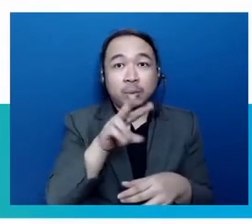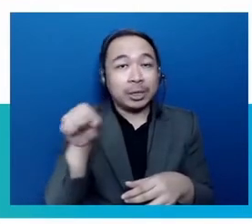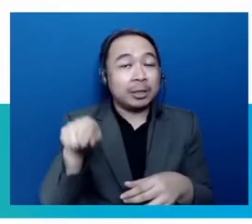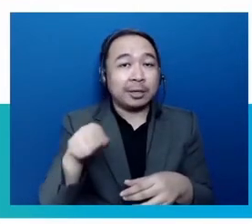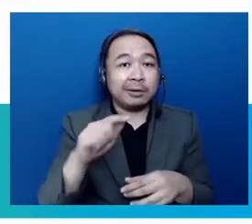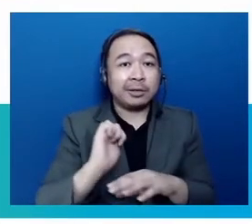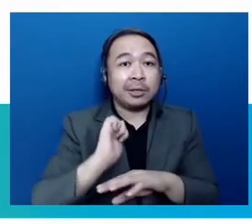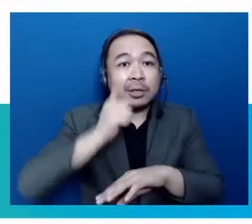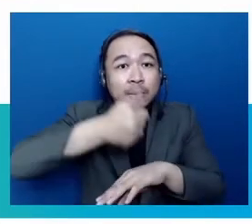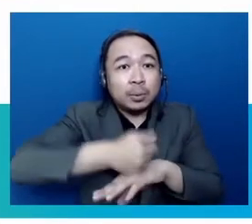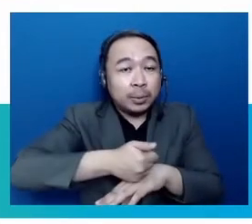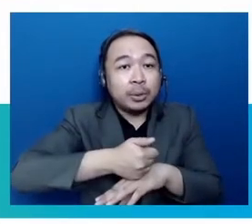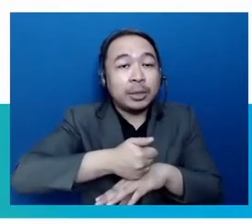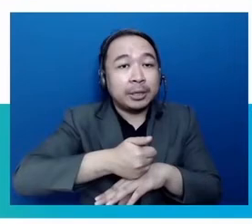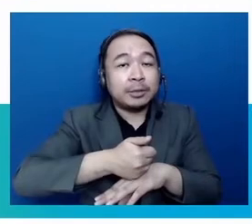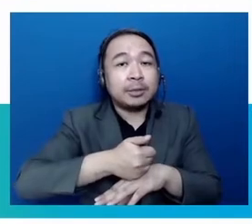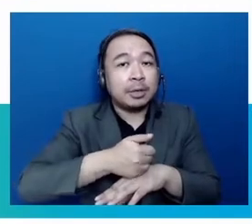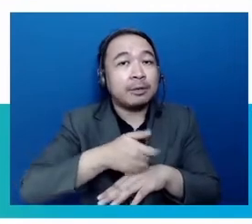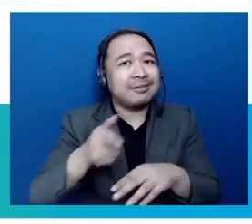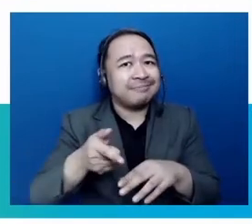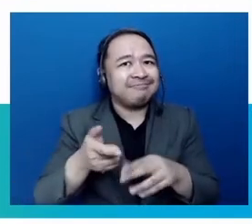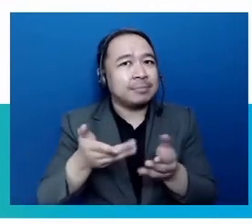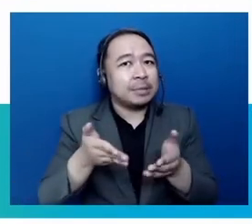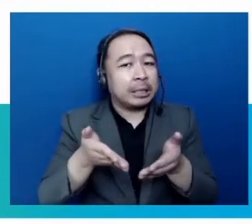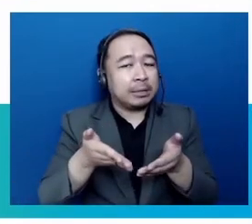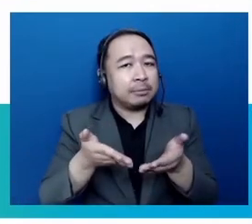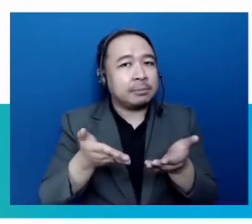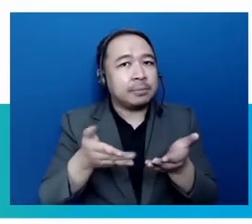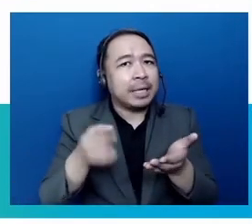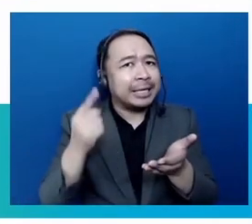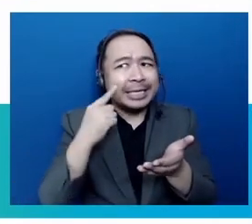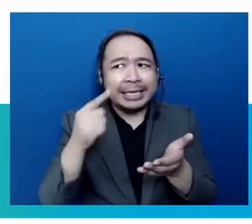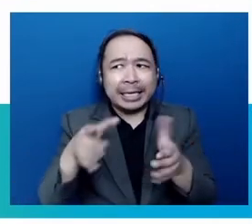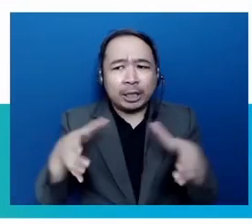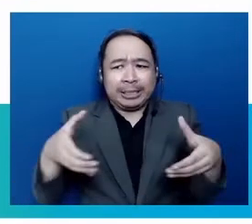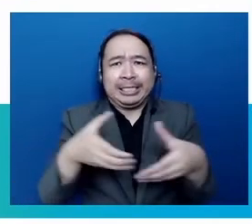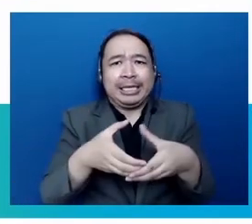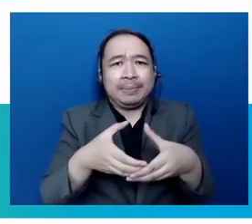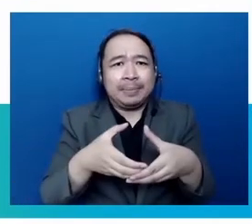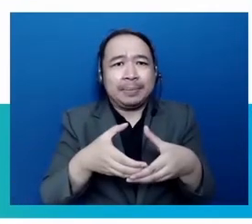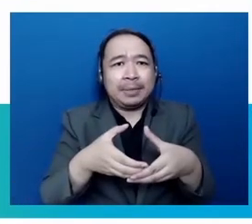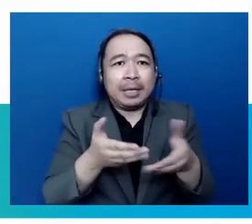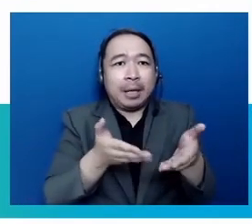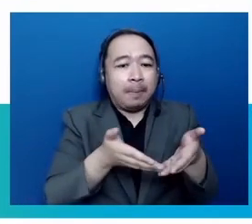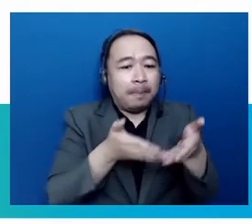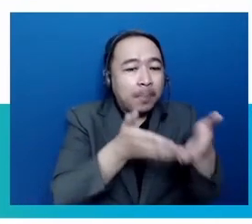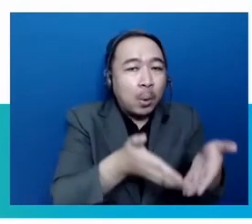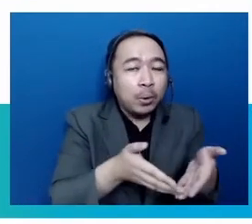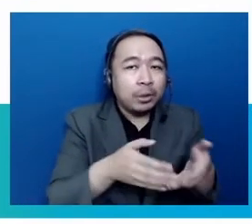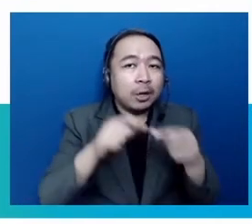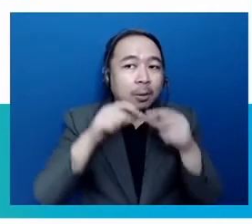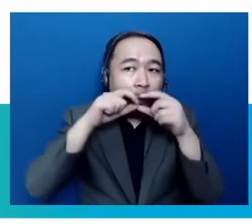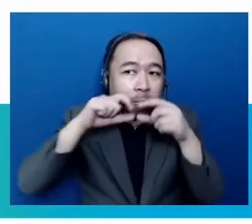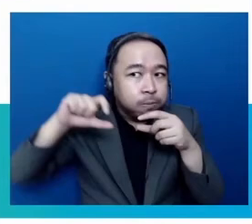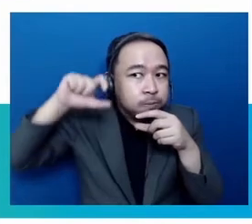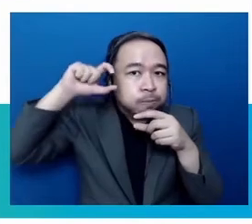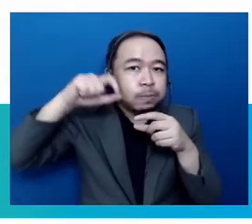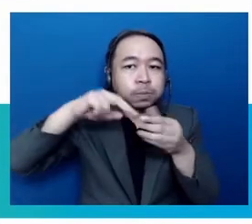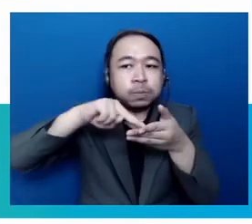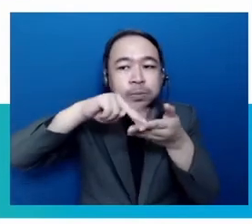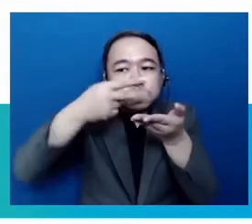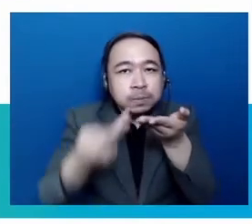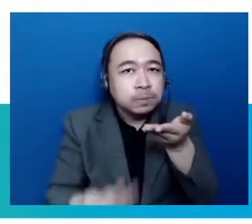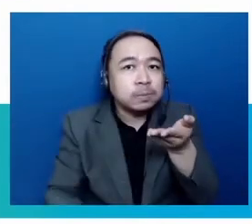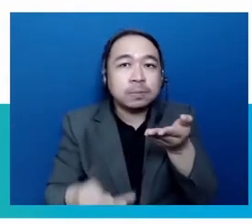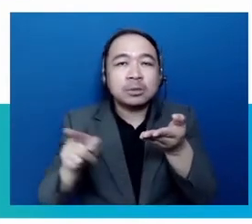mooring buoys, install them, and then get the team together from, you know, the boat crew, the dive operators, the dive guides who lost